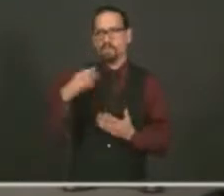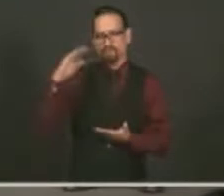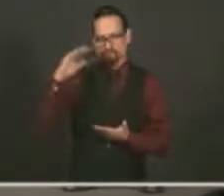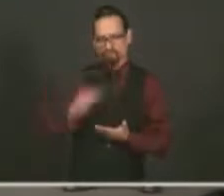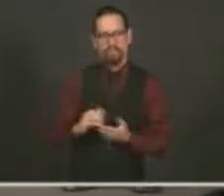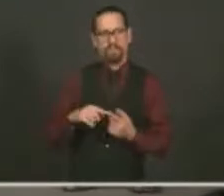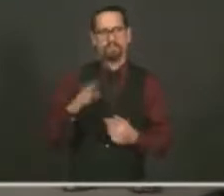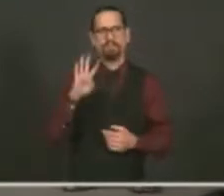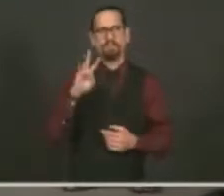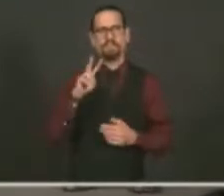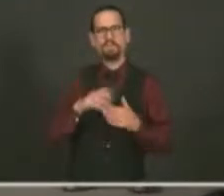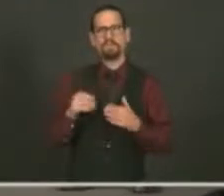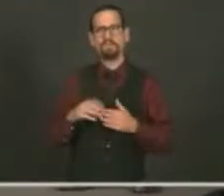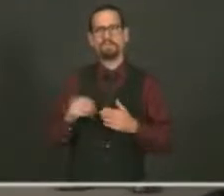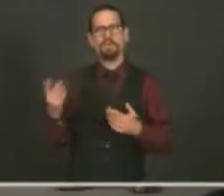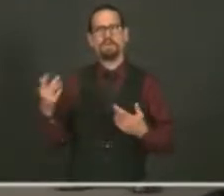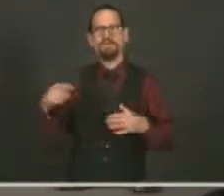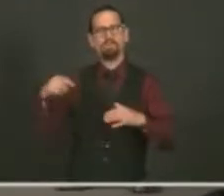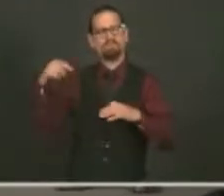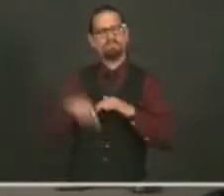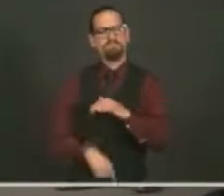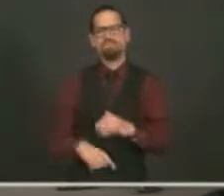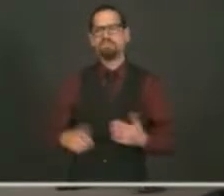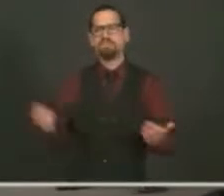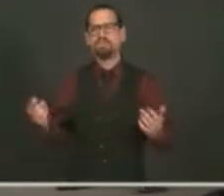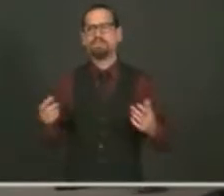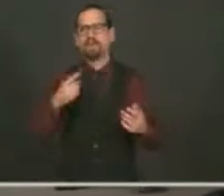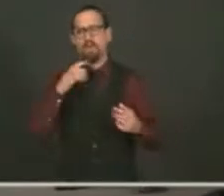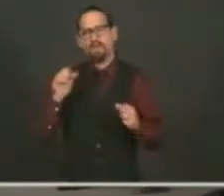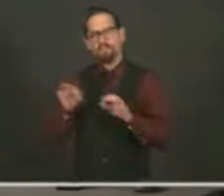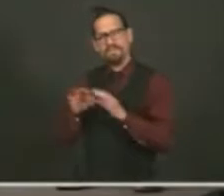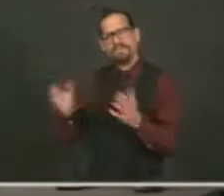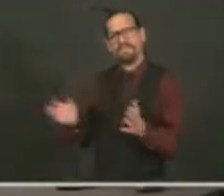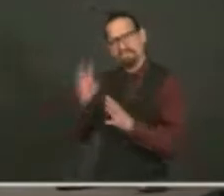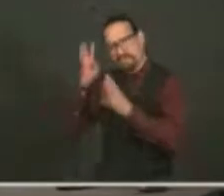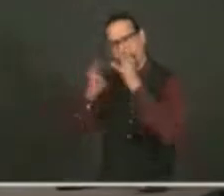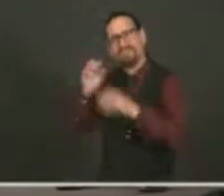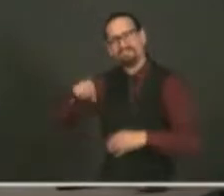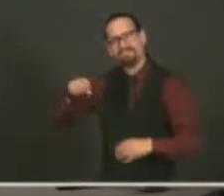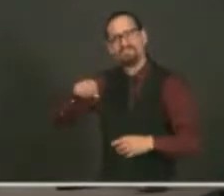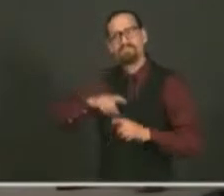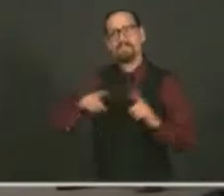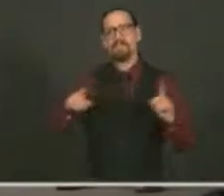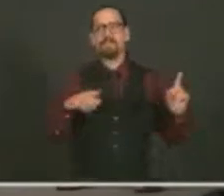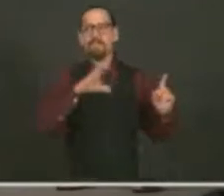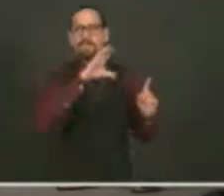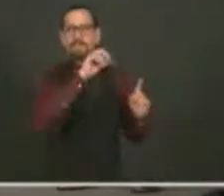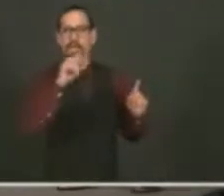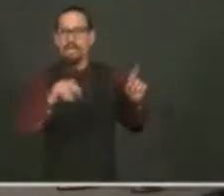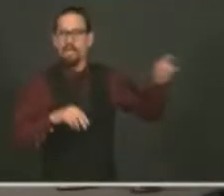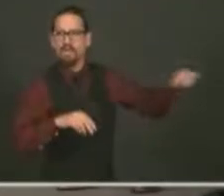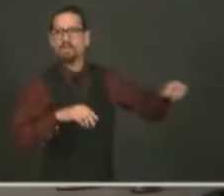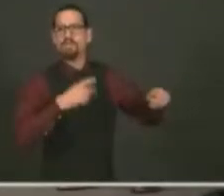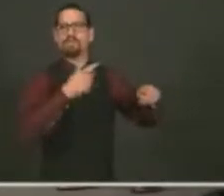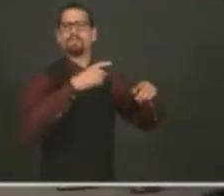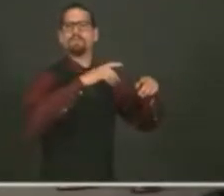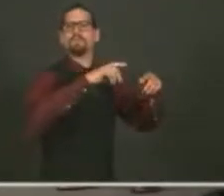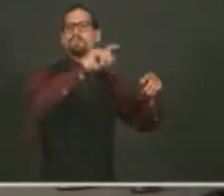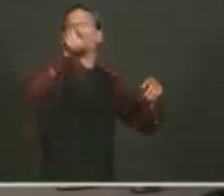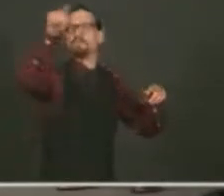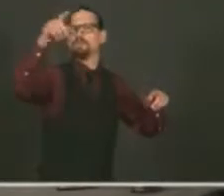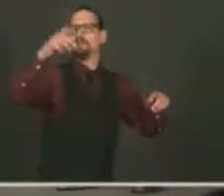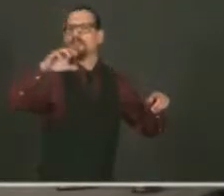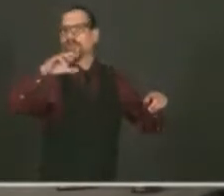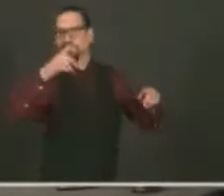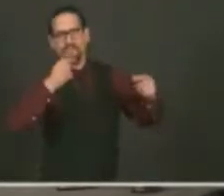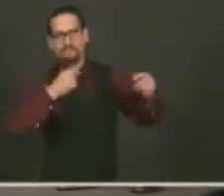put out the call, be creative. They've talked about Connecticut, Massachusetts are 100 people. They're limited to 50 indoors. They want to